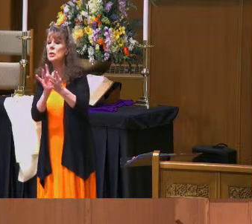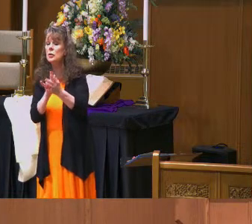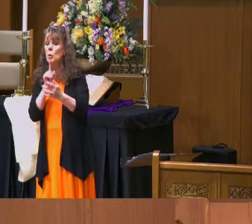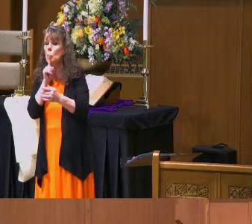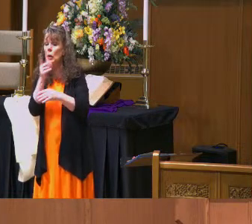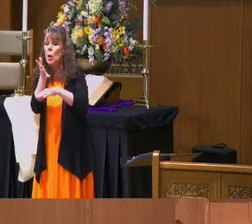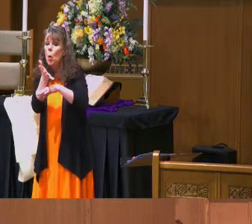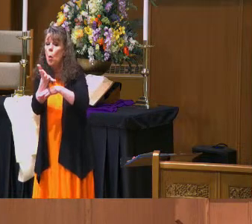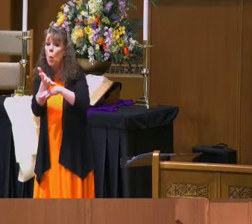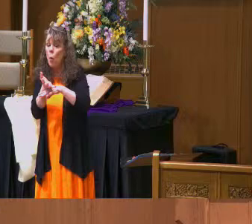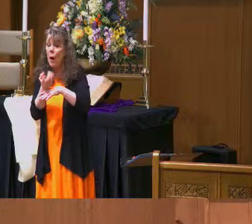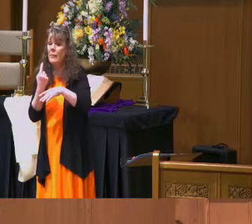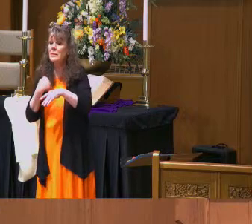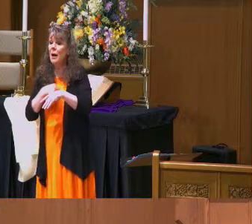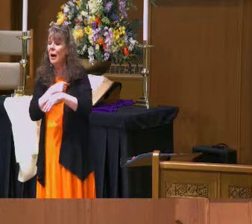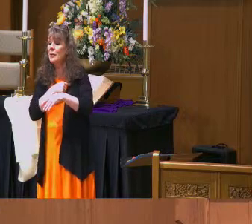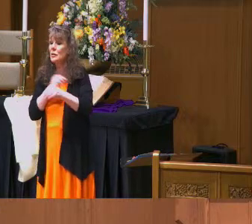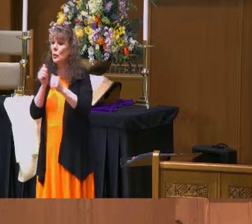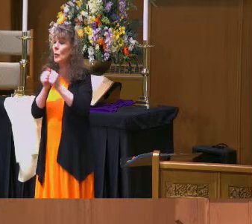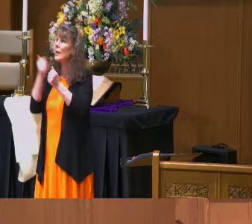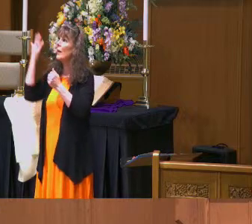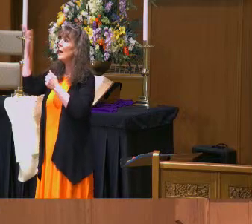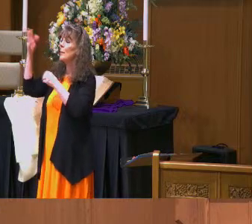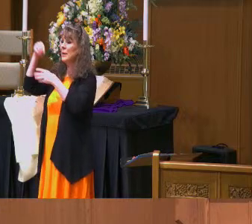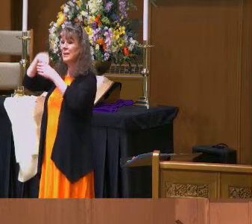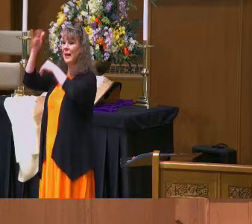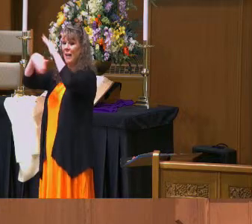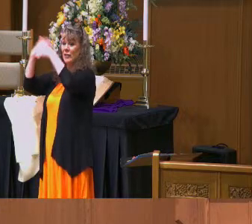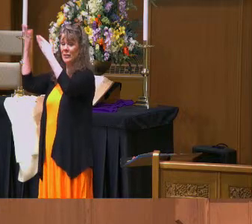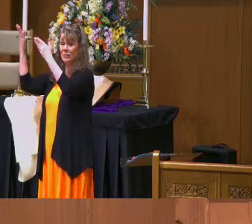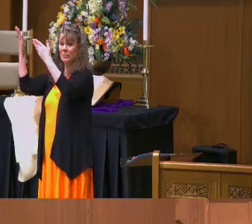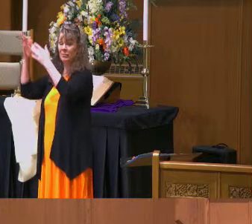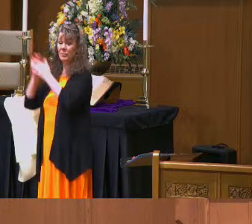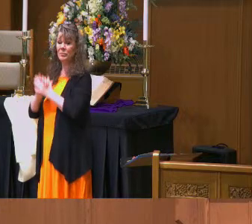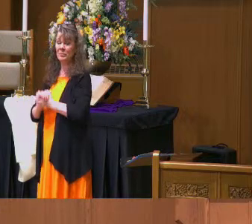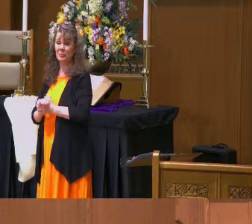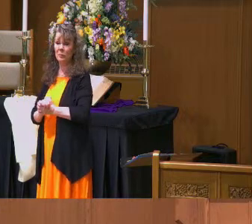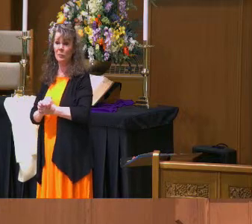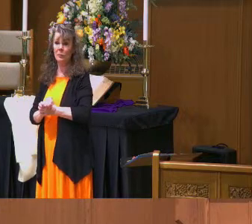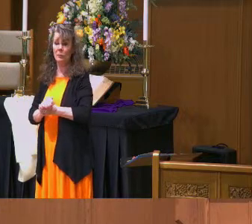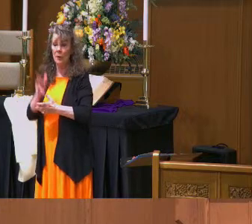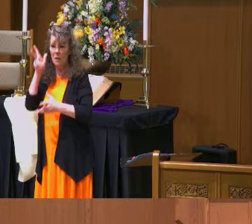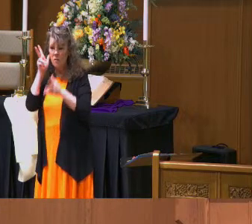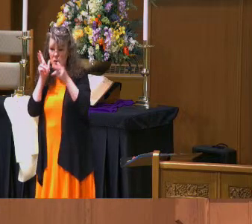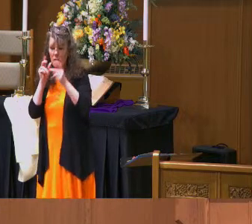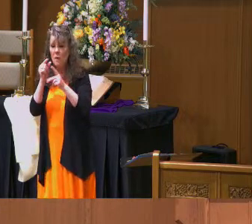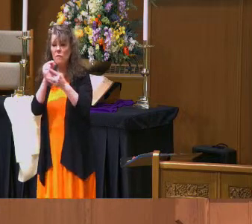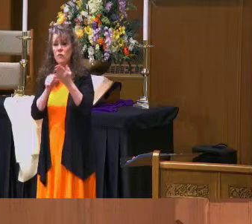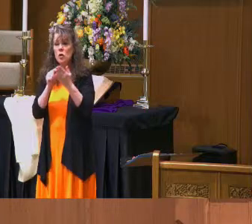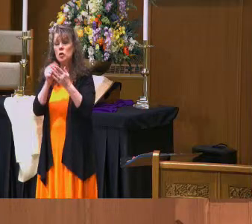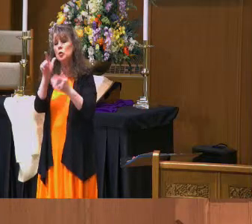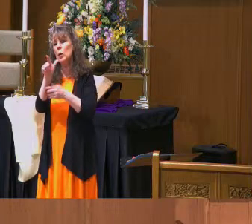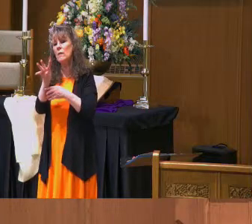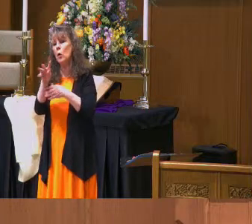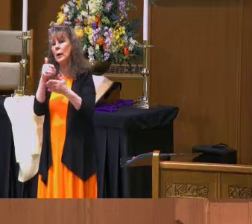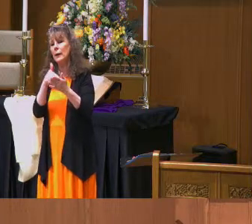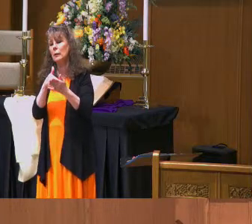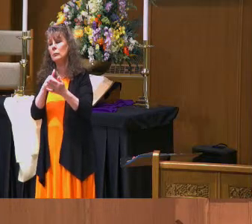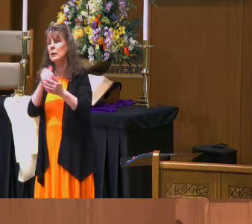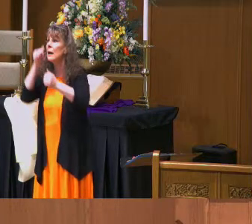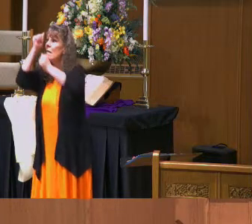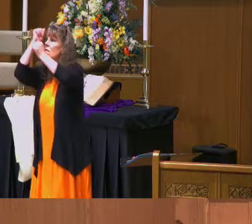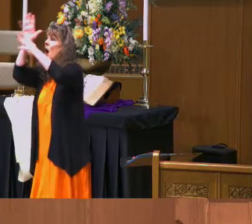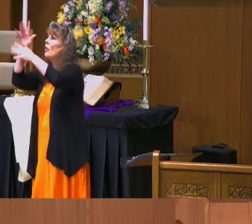desires that we would be with him in heaven. Listen to verse 24 again. Father,